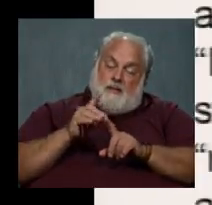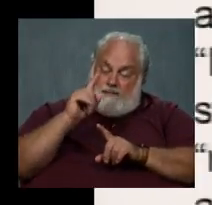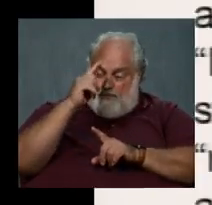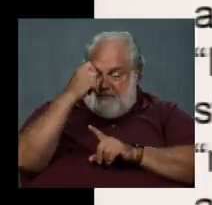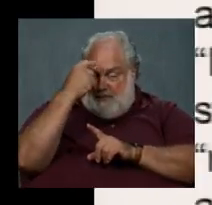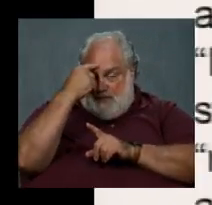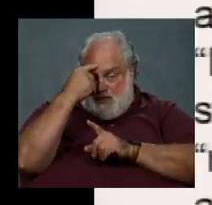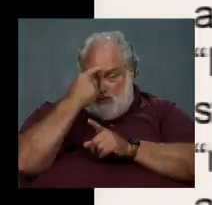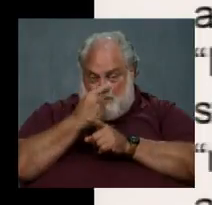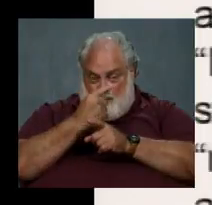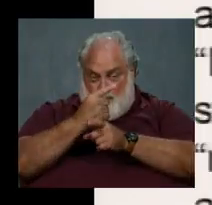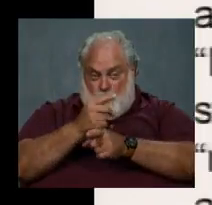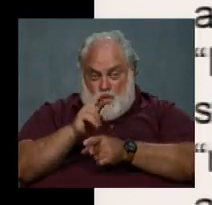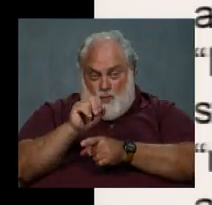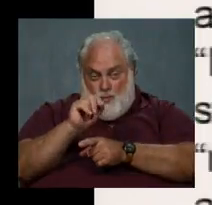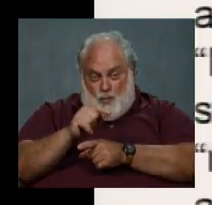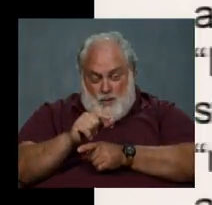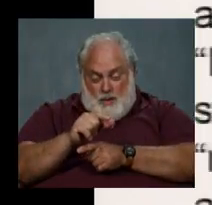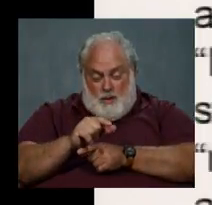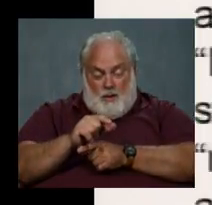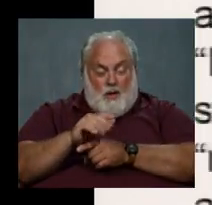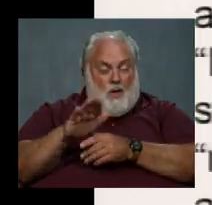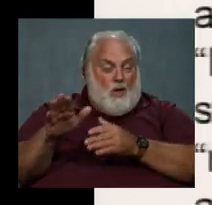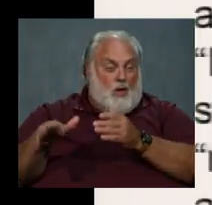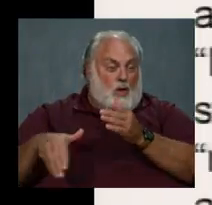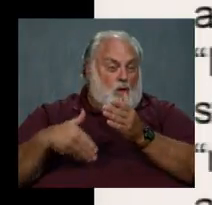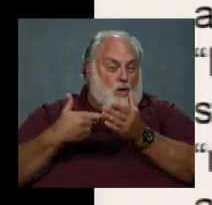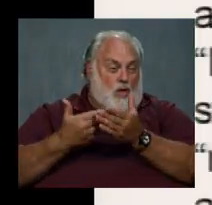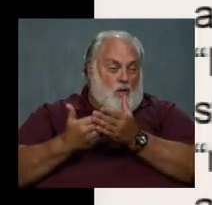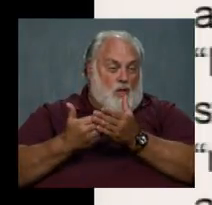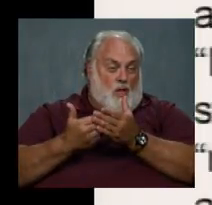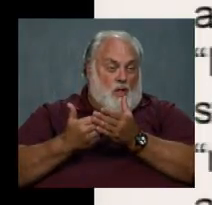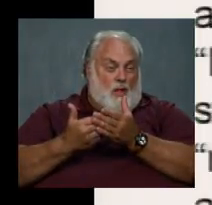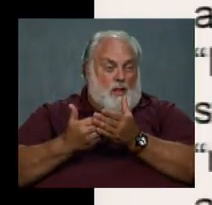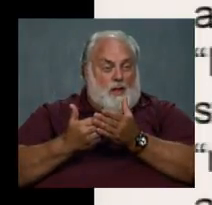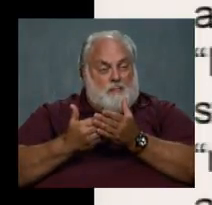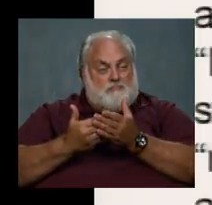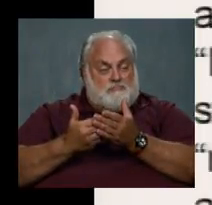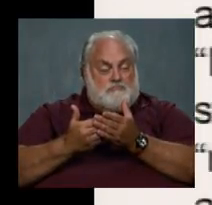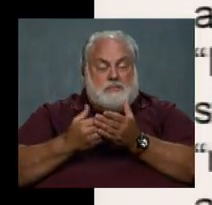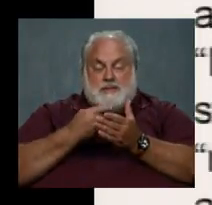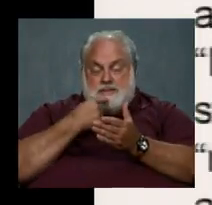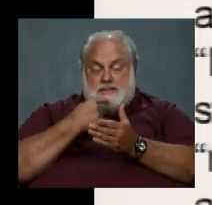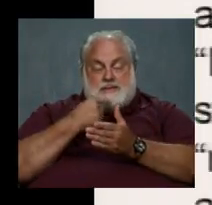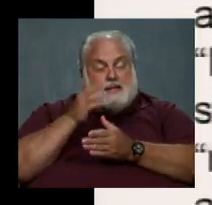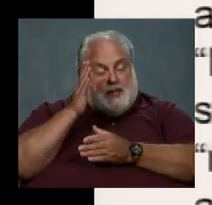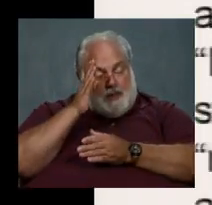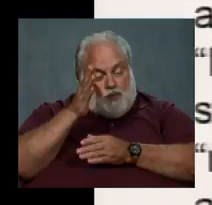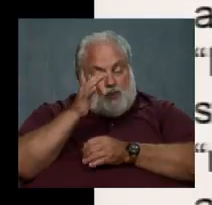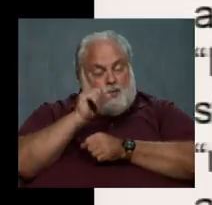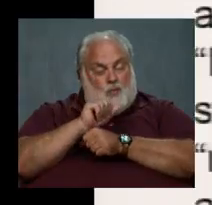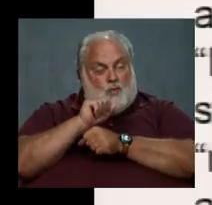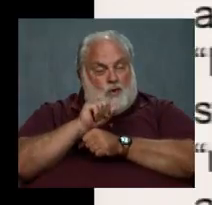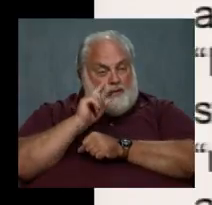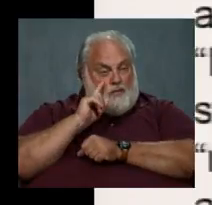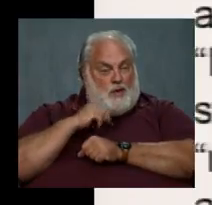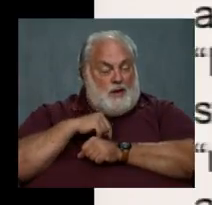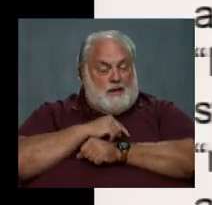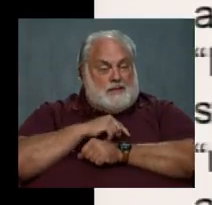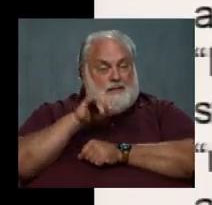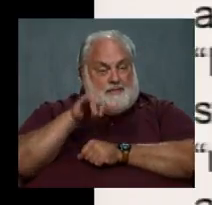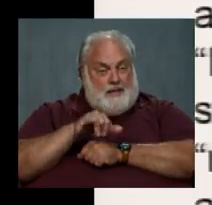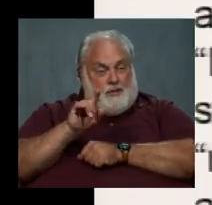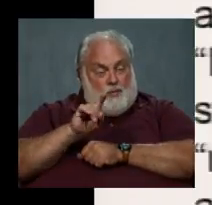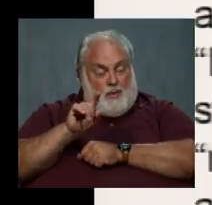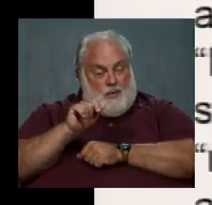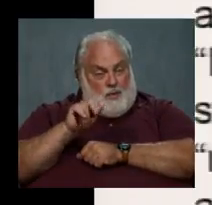agency, Southwest Power Administration, they're all in, they say this works for us, and so that's where we are.